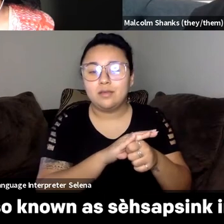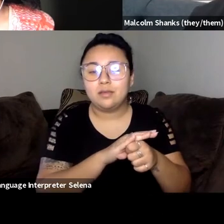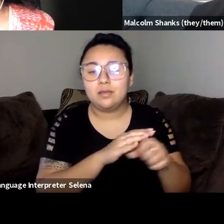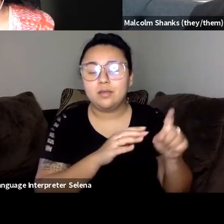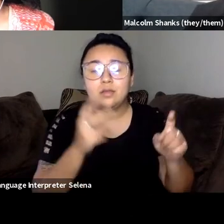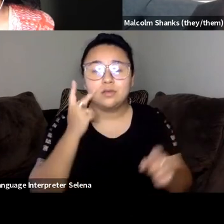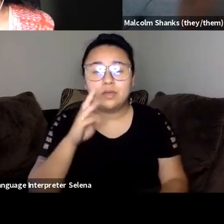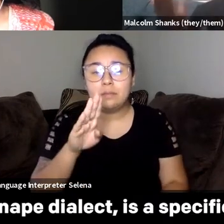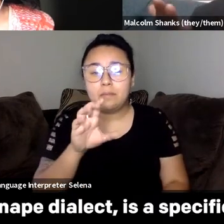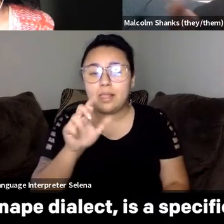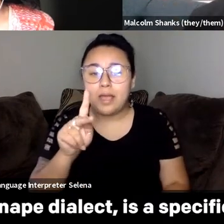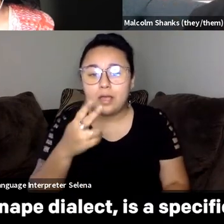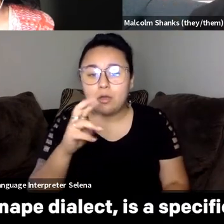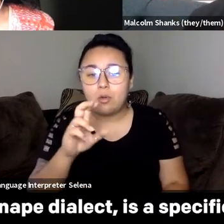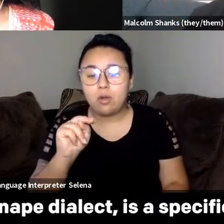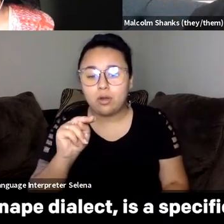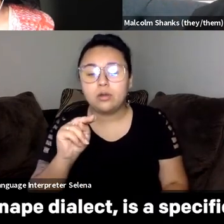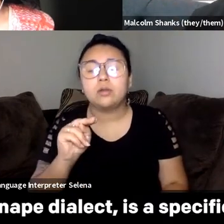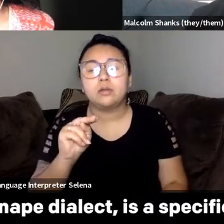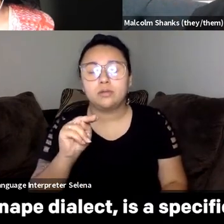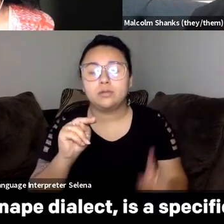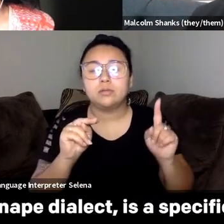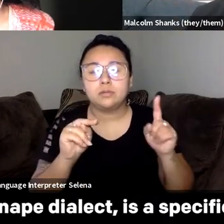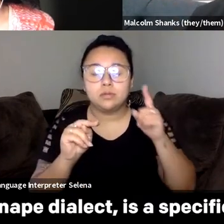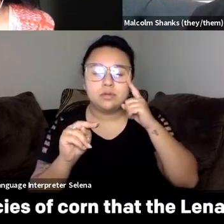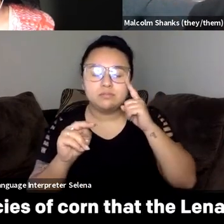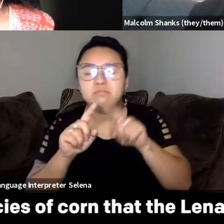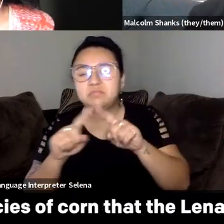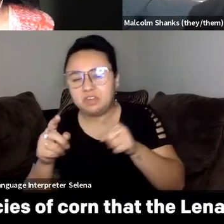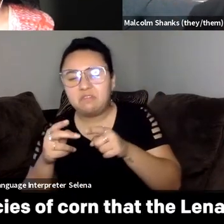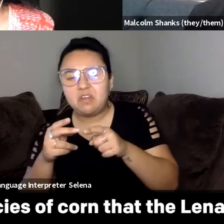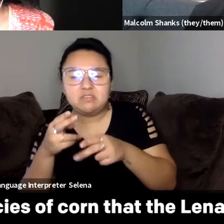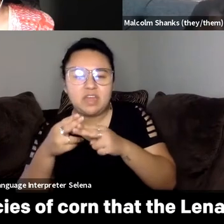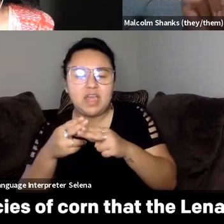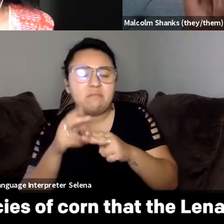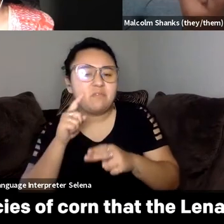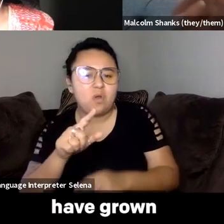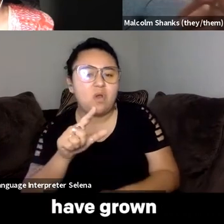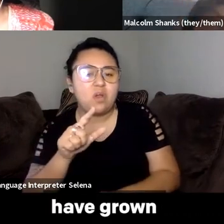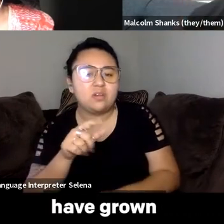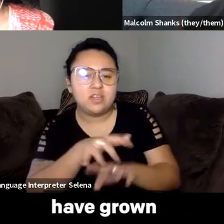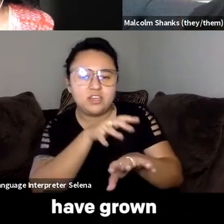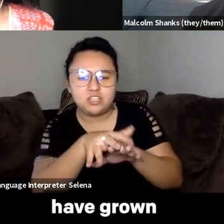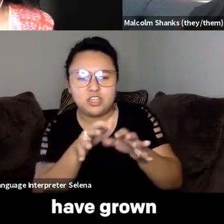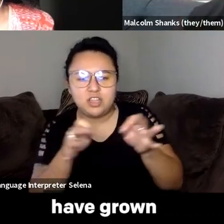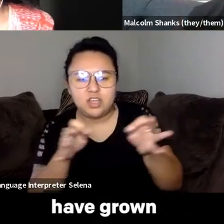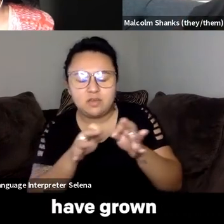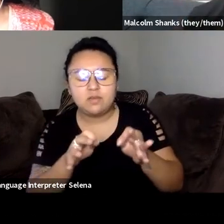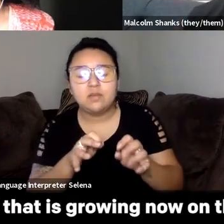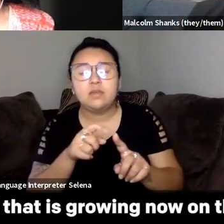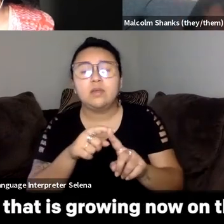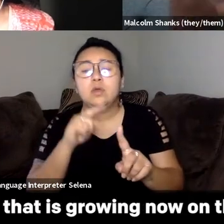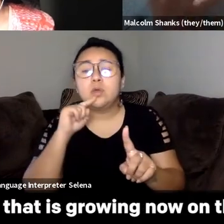corn, also known as sesaping in Lenape dialects, is a specific species of corn that the Lenape